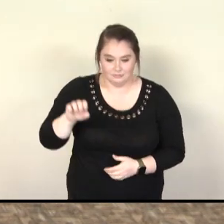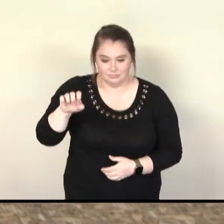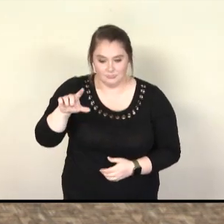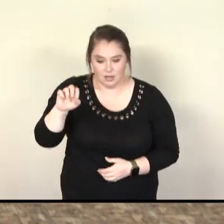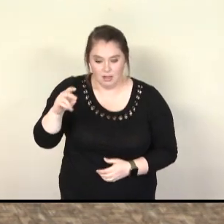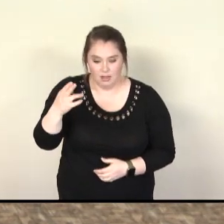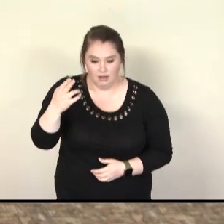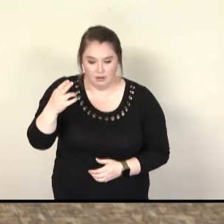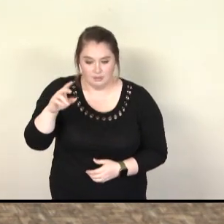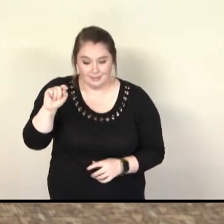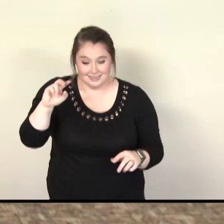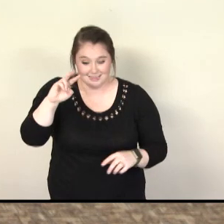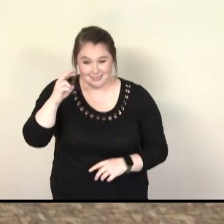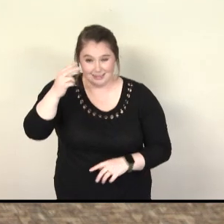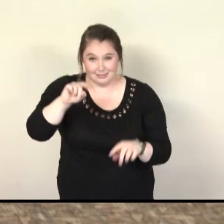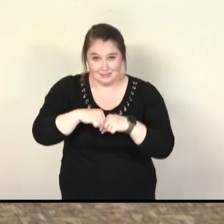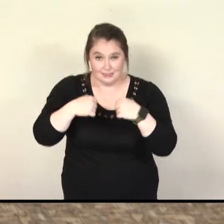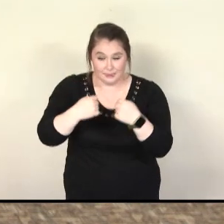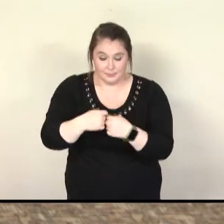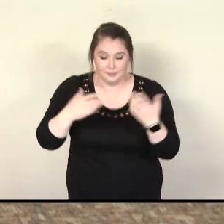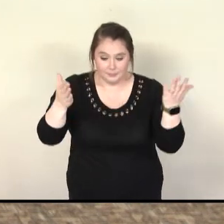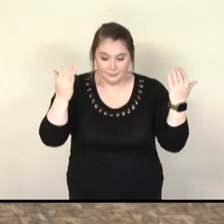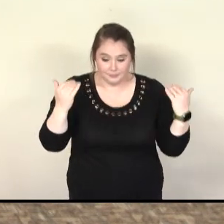Ilana Sharam, second team,